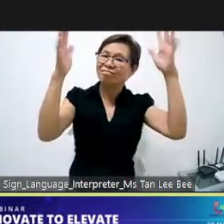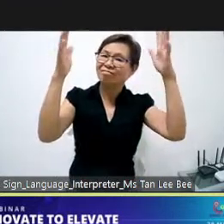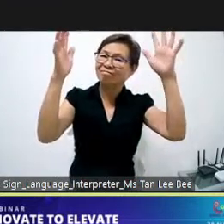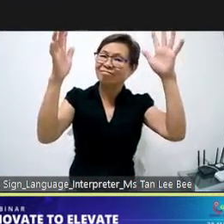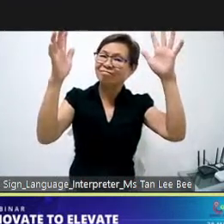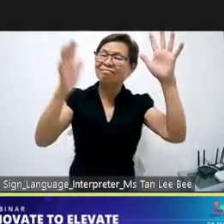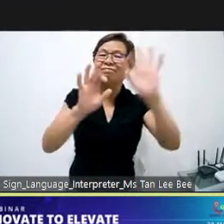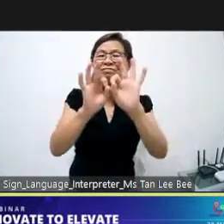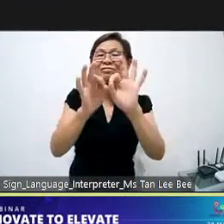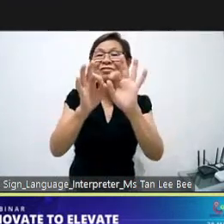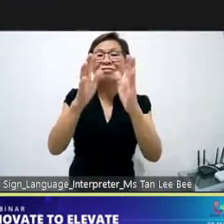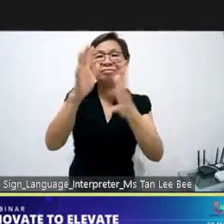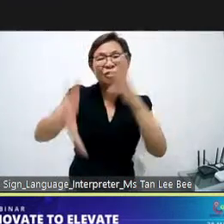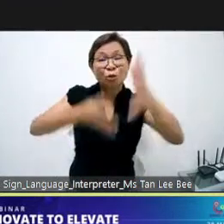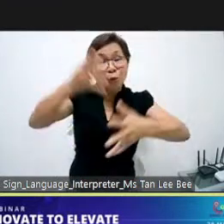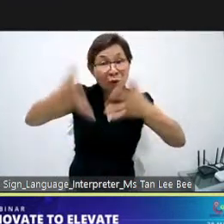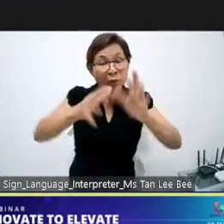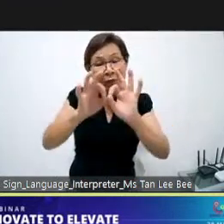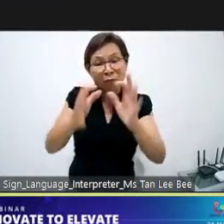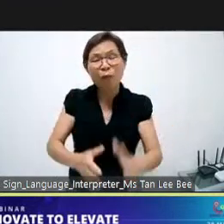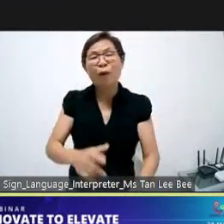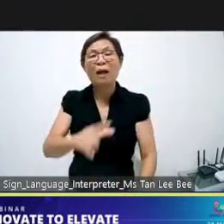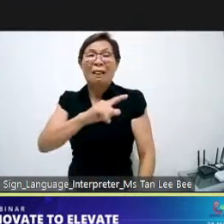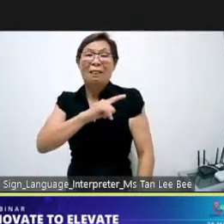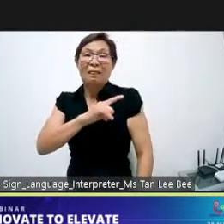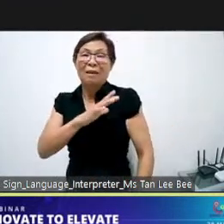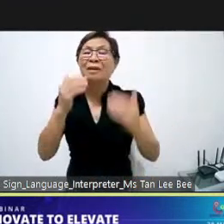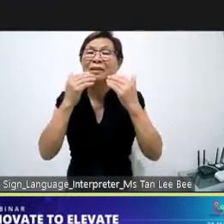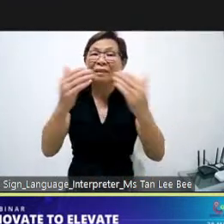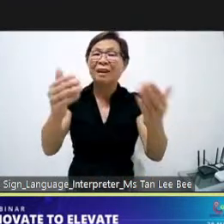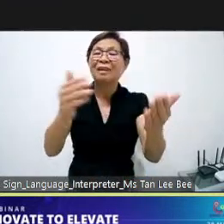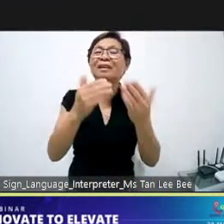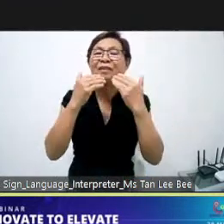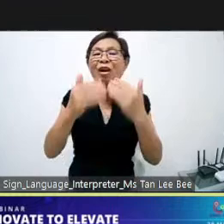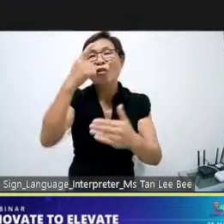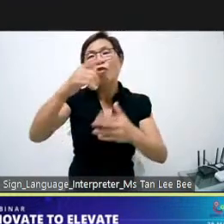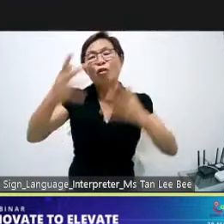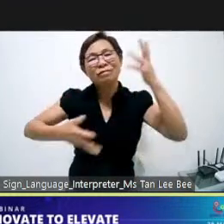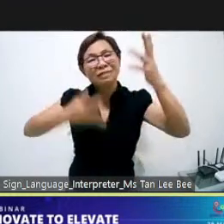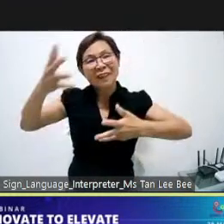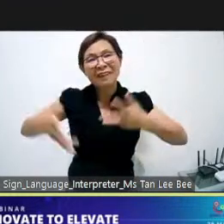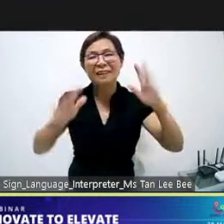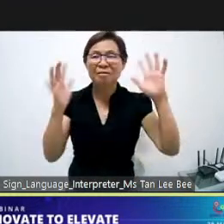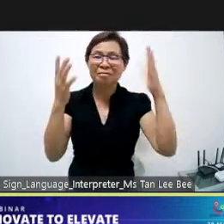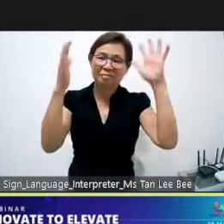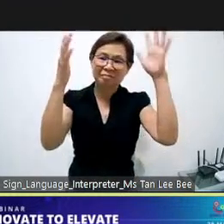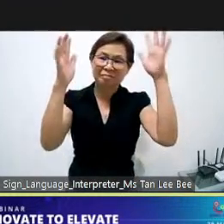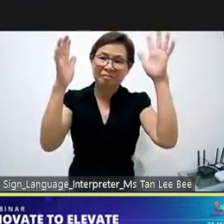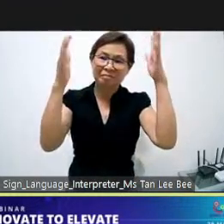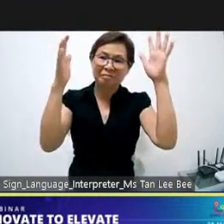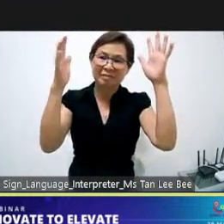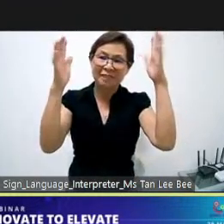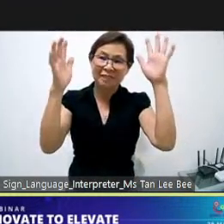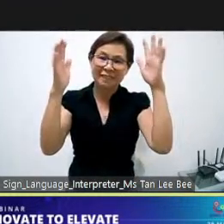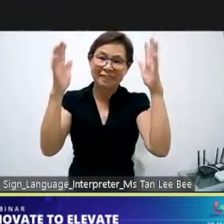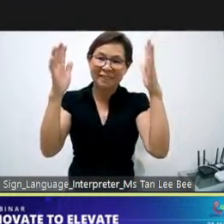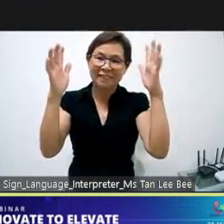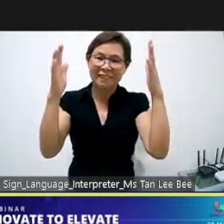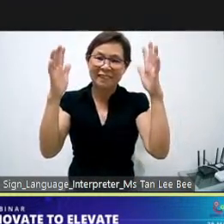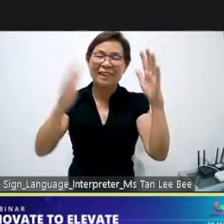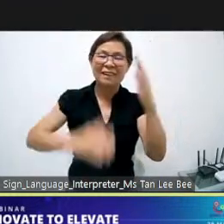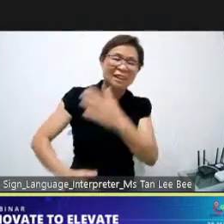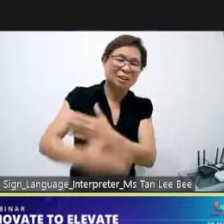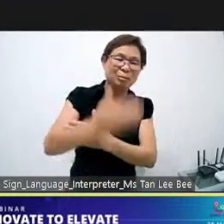sign language interpreter, Miss Tan Libby, who has been signing since morning to all of